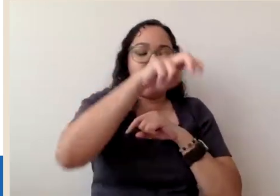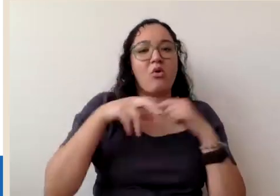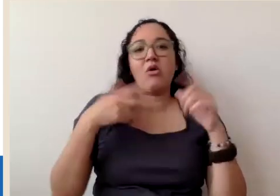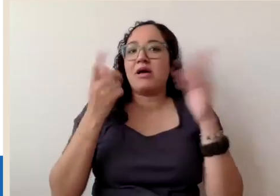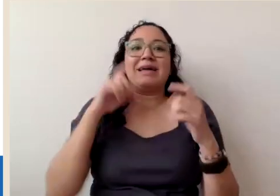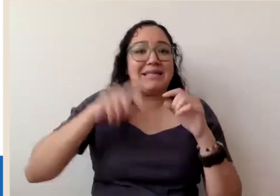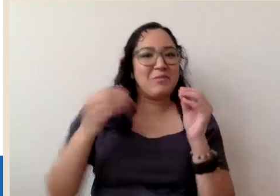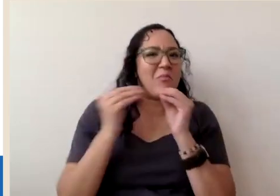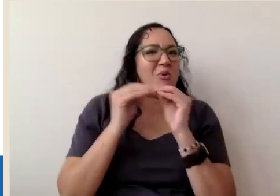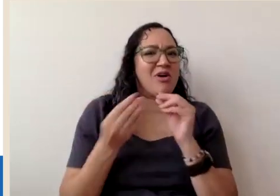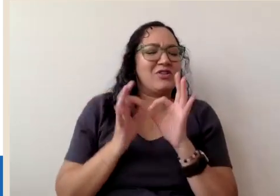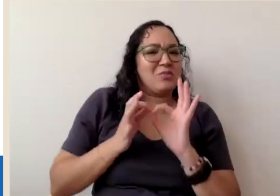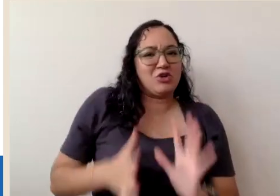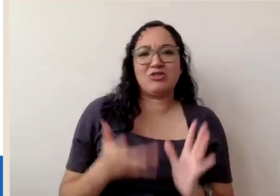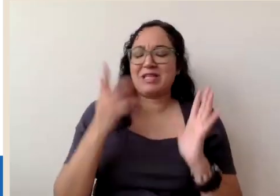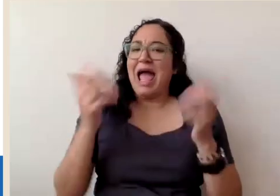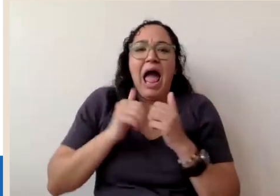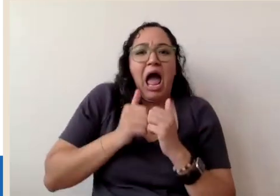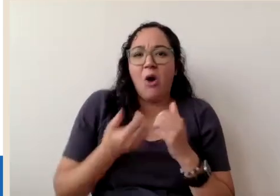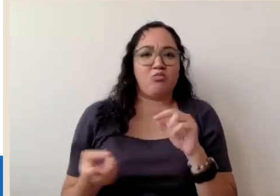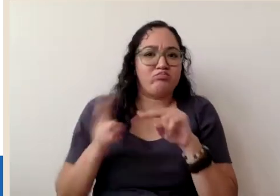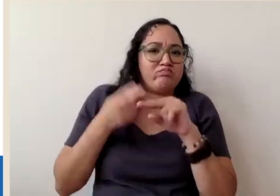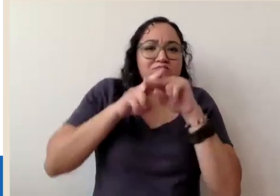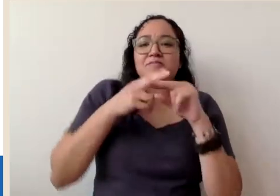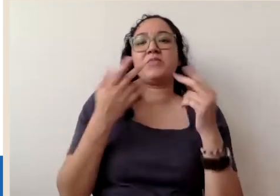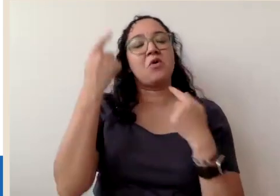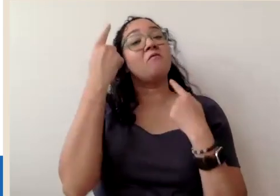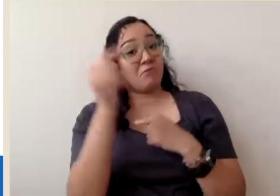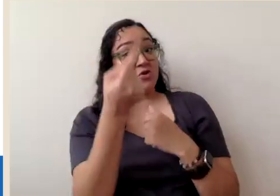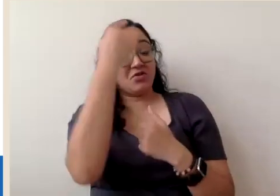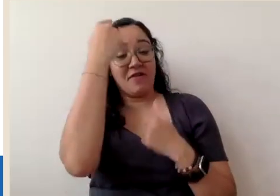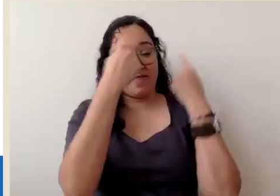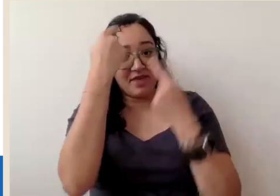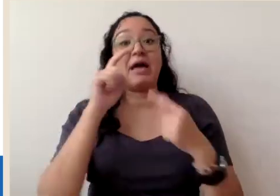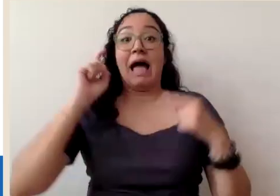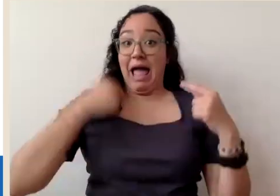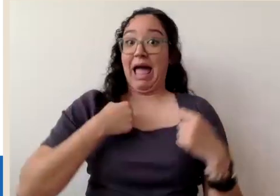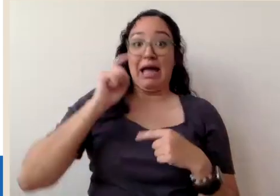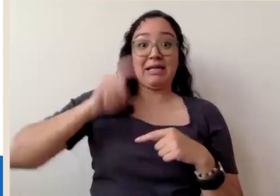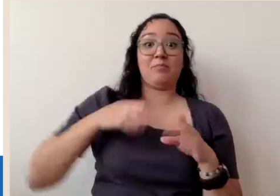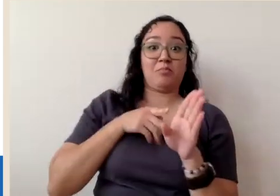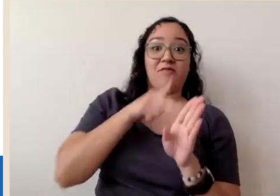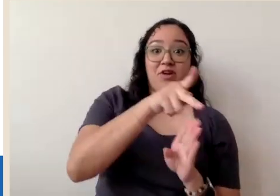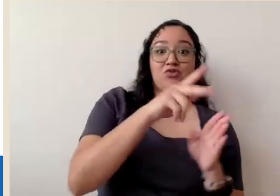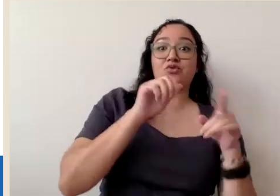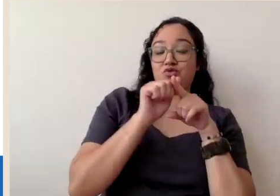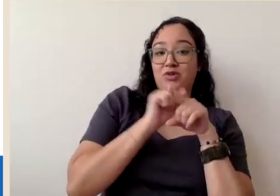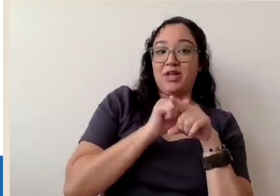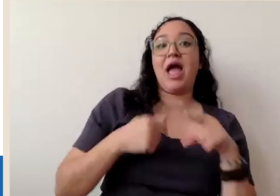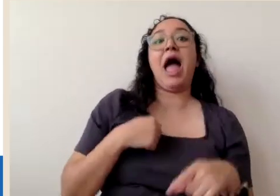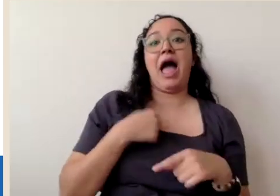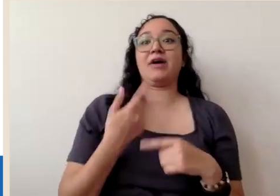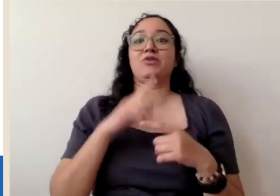interpreters. How do we get more interpreters? So the first thing I thought is, okay, well, I need to go through professional training because I was a bilingual individual put into